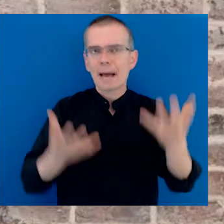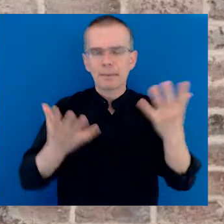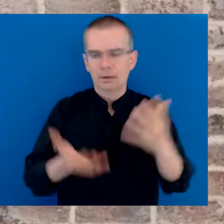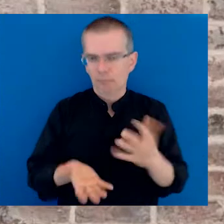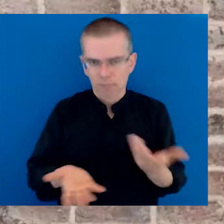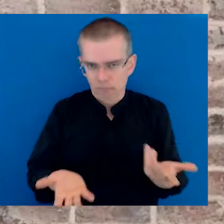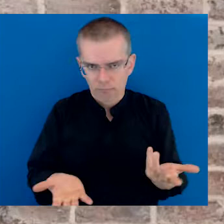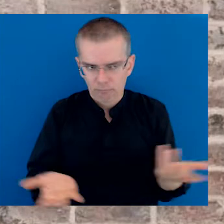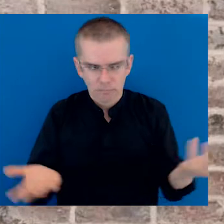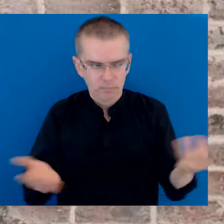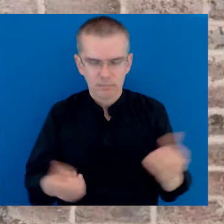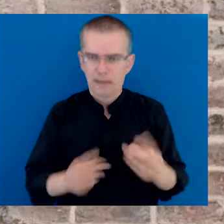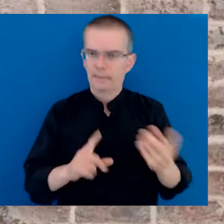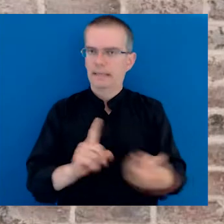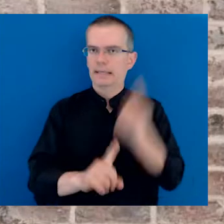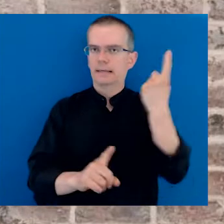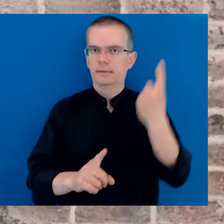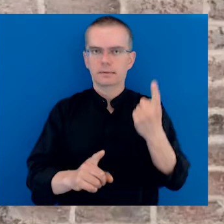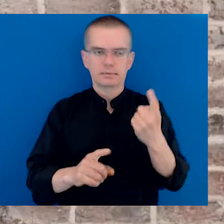how many were hit.